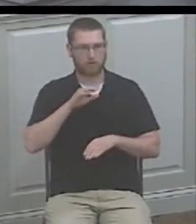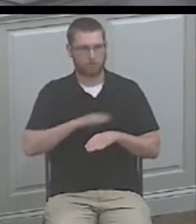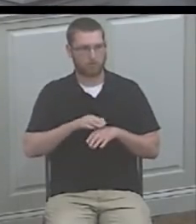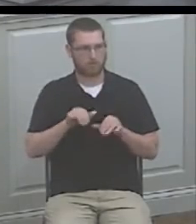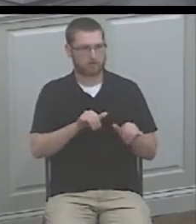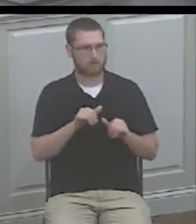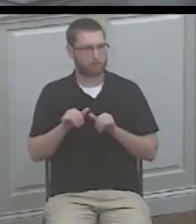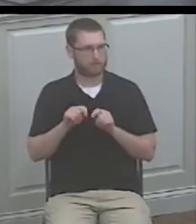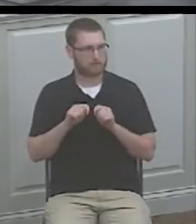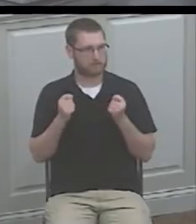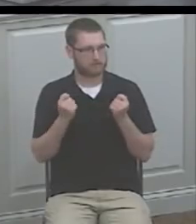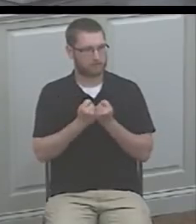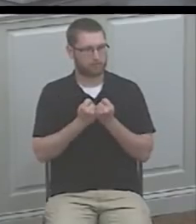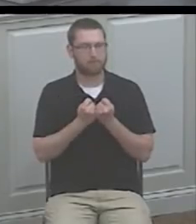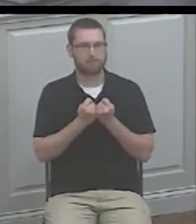team.